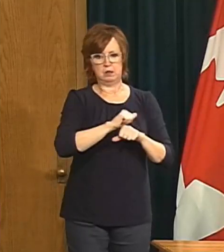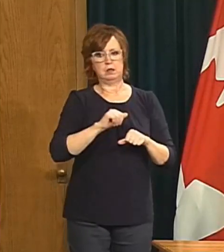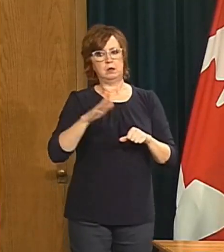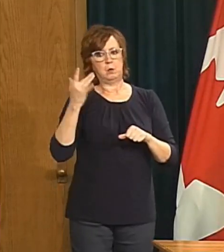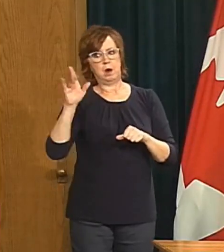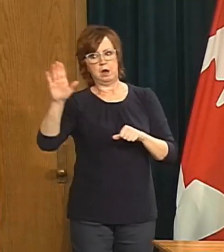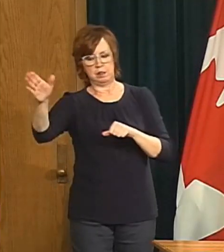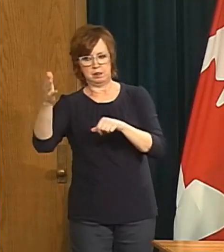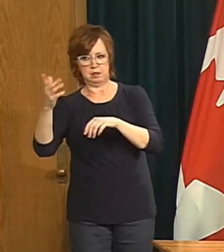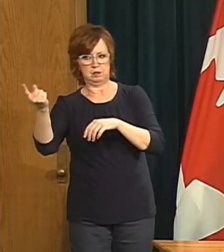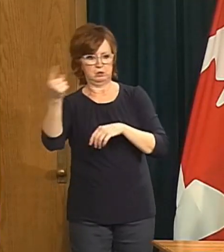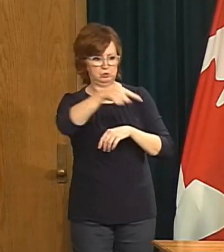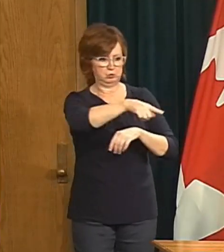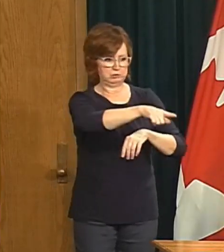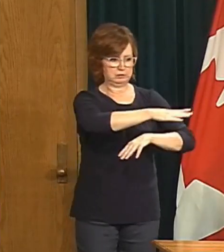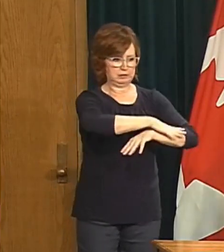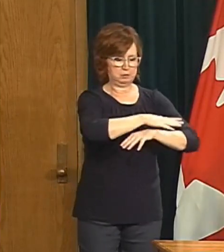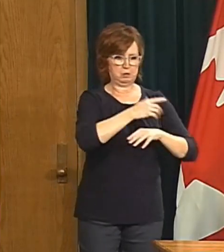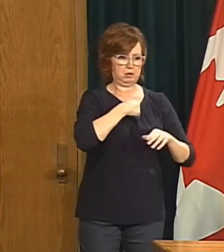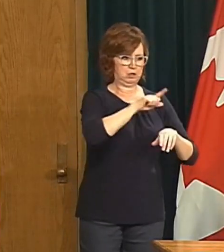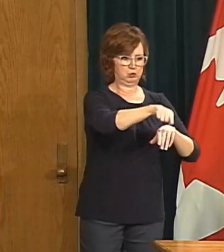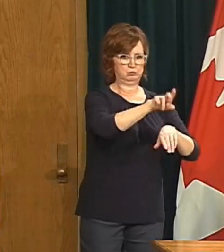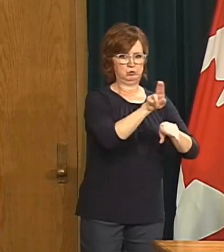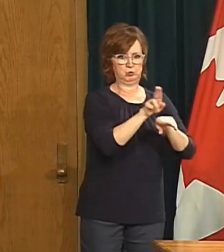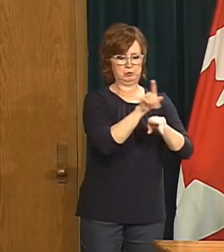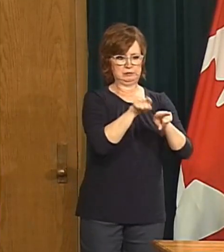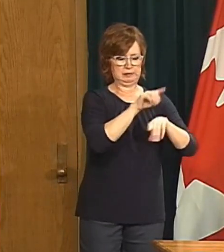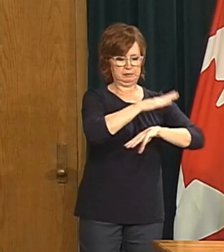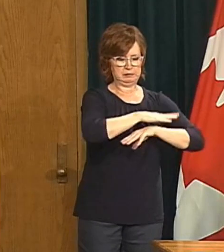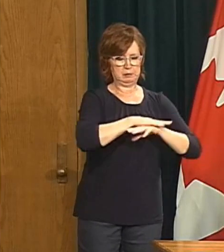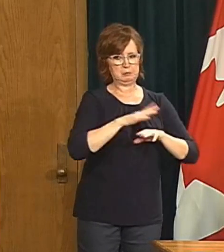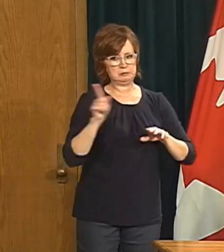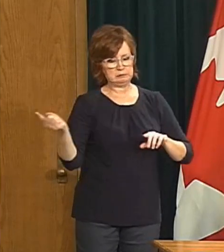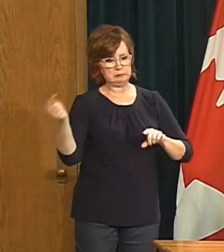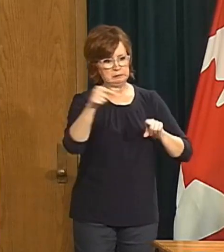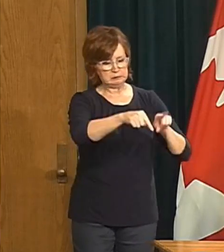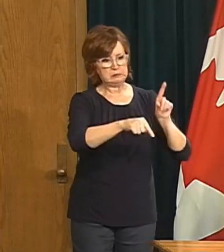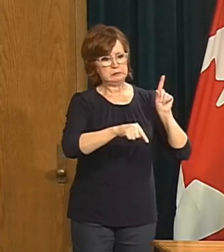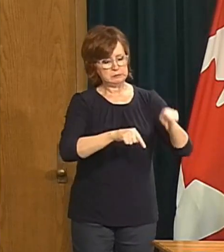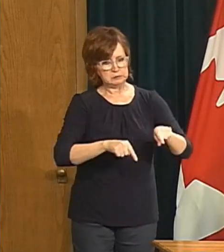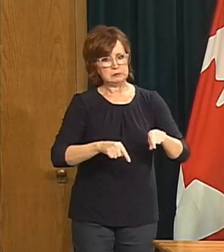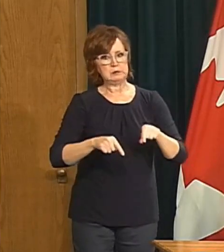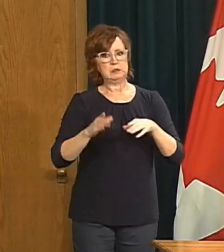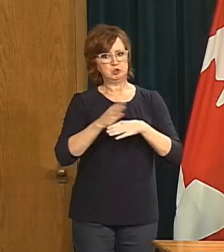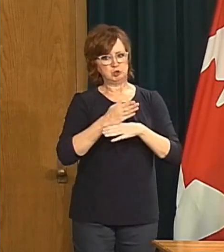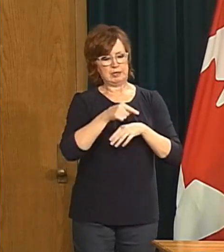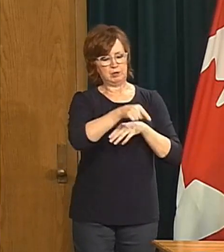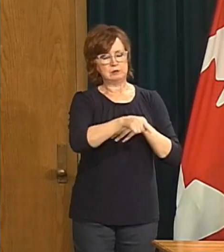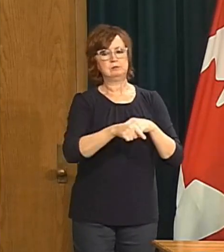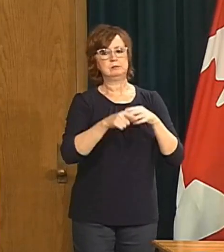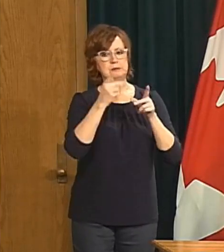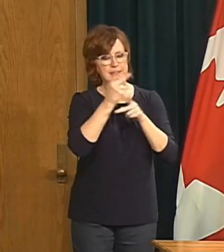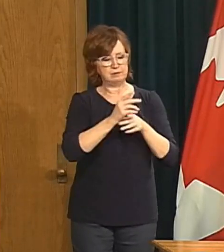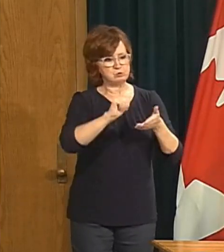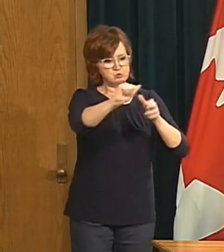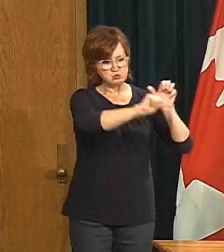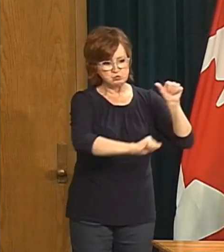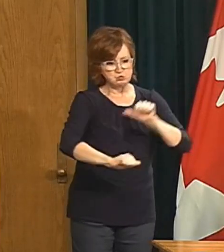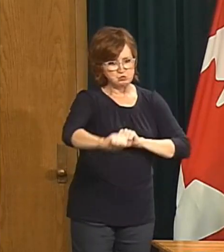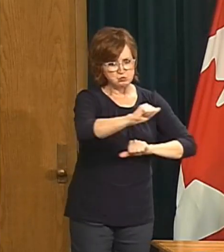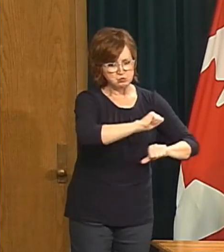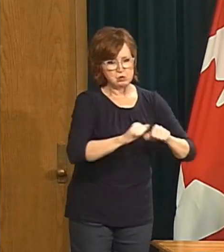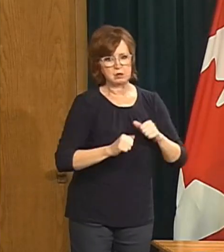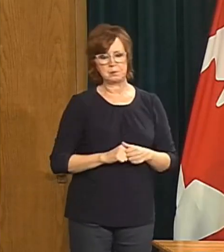while recognizing that sometimes you can have significant outbreaks in long-term care settings or other institutional settings, you still want to aspire to keep